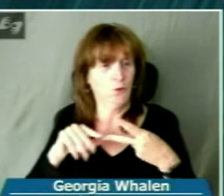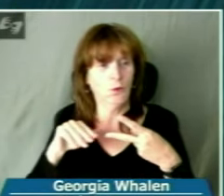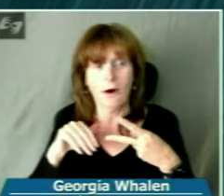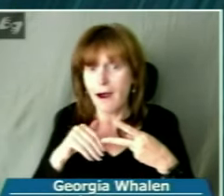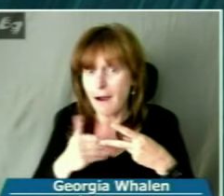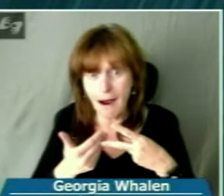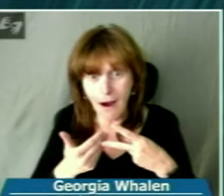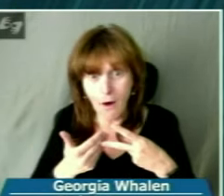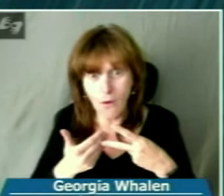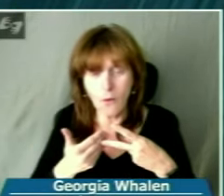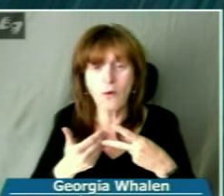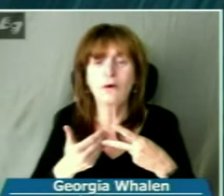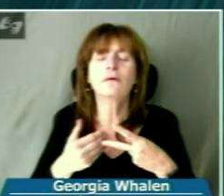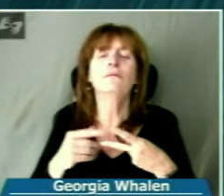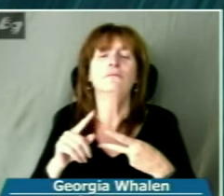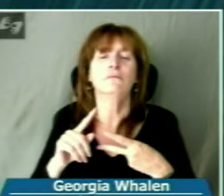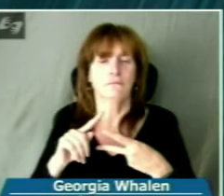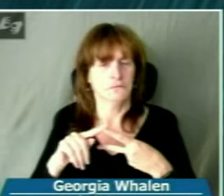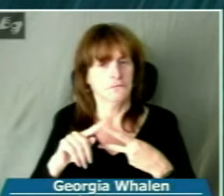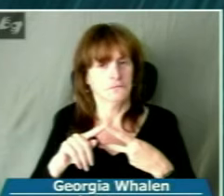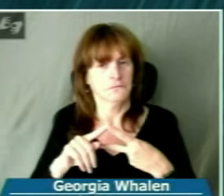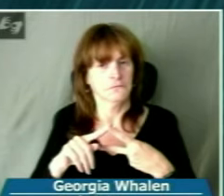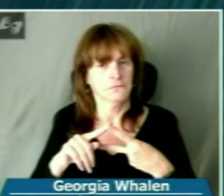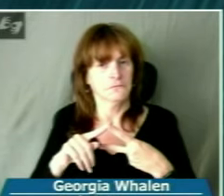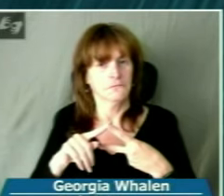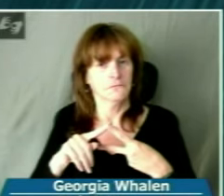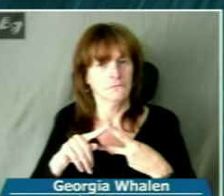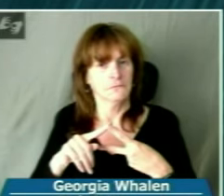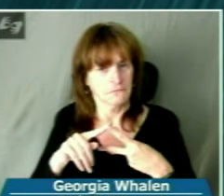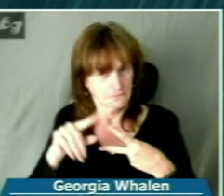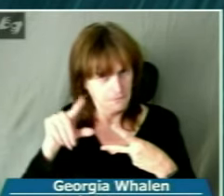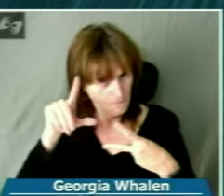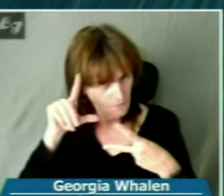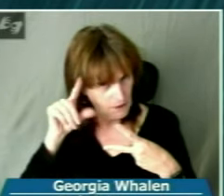directed right to our guests. You can, of course, go to the city's website at